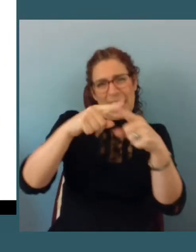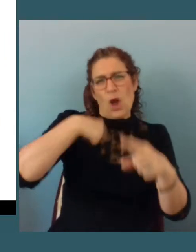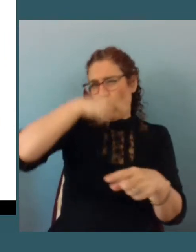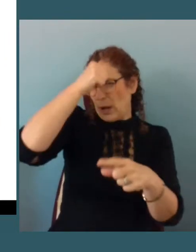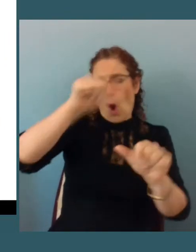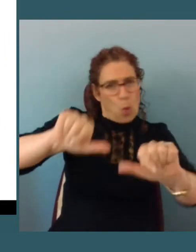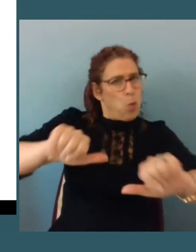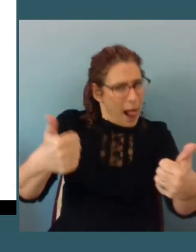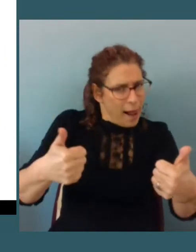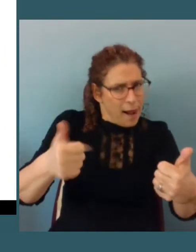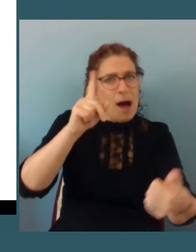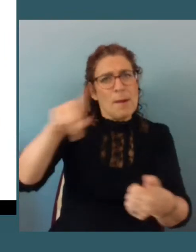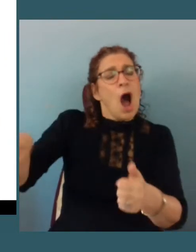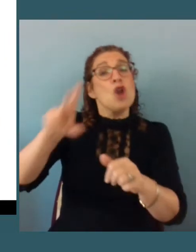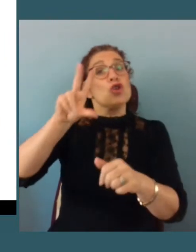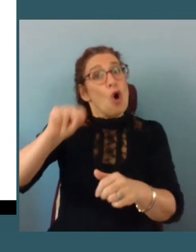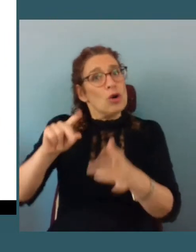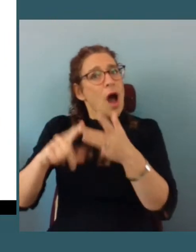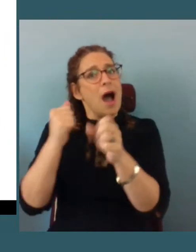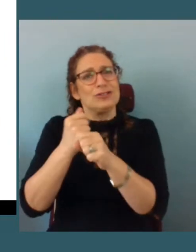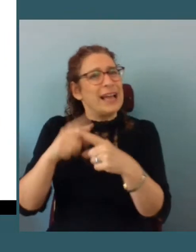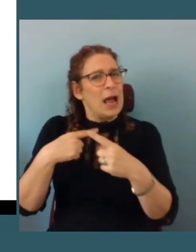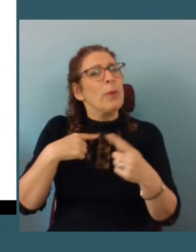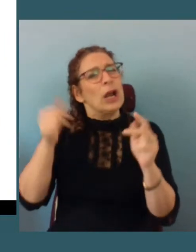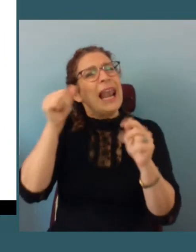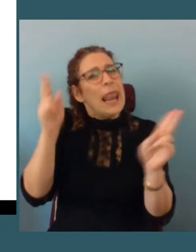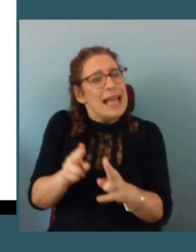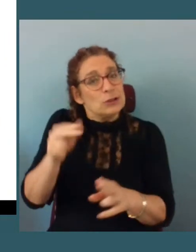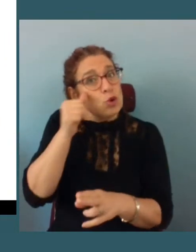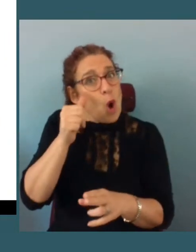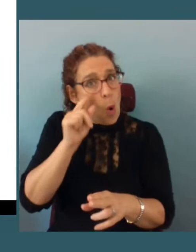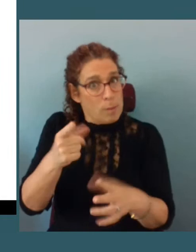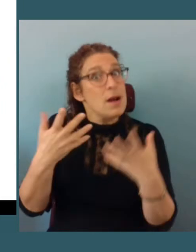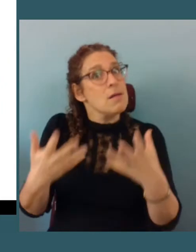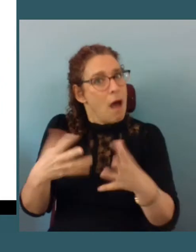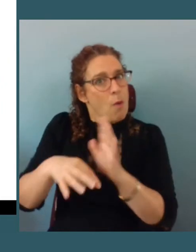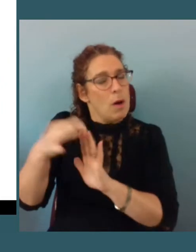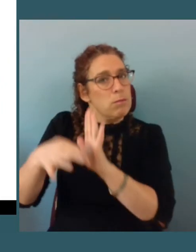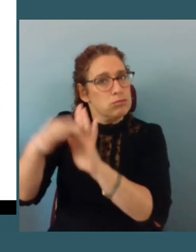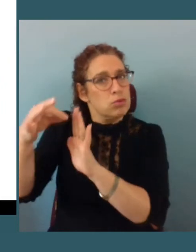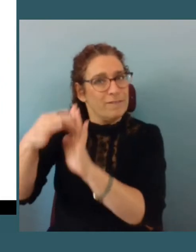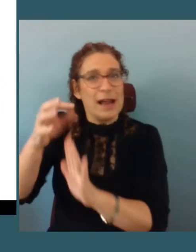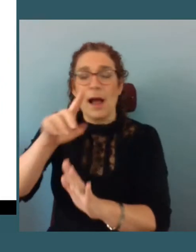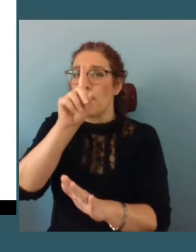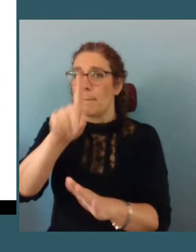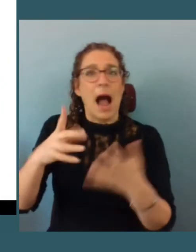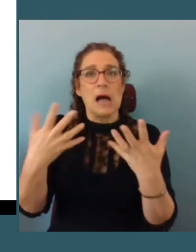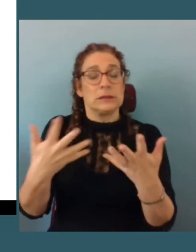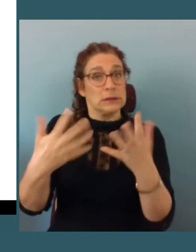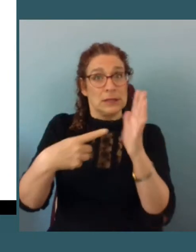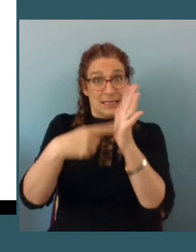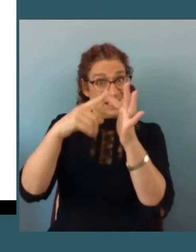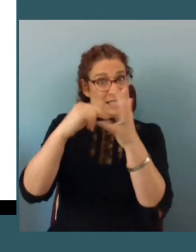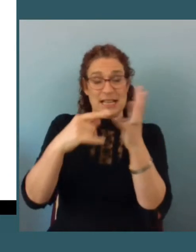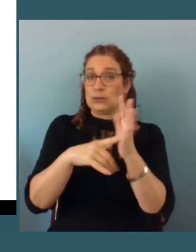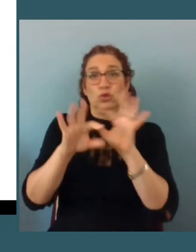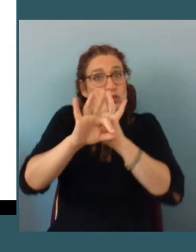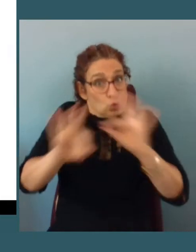much better understanding. Having said that, the tests are not using any immune tests.